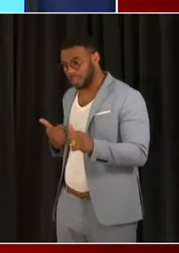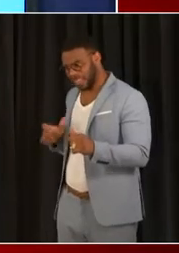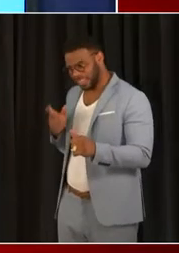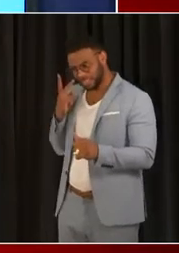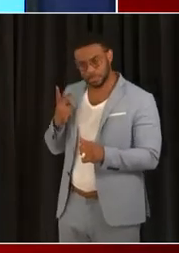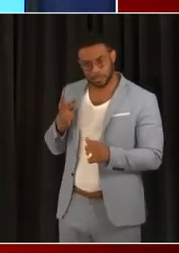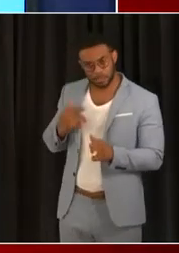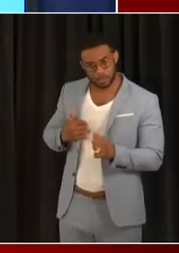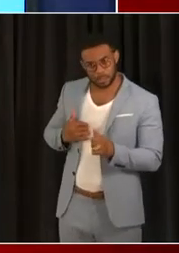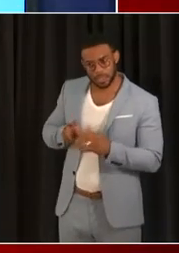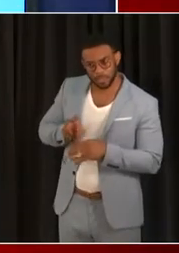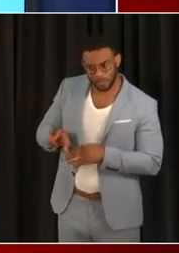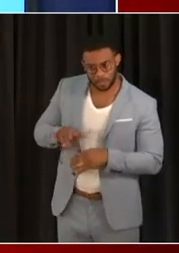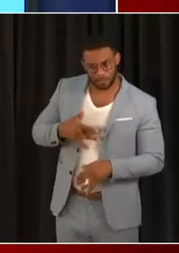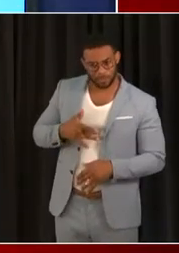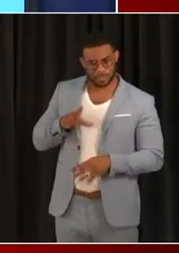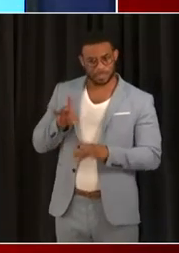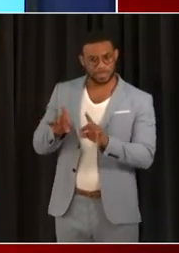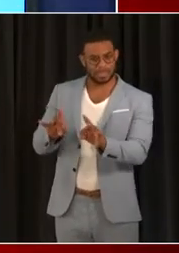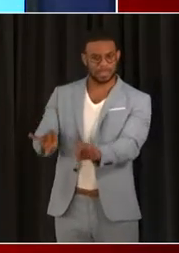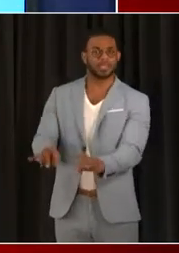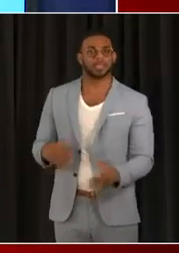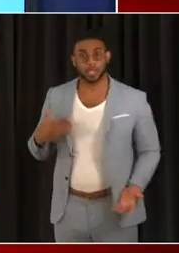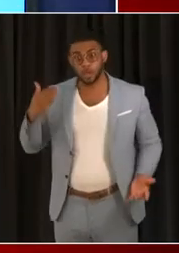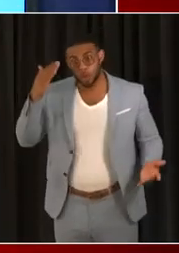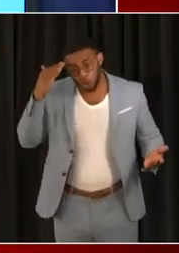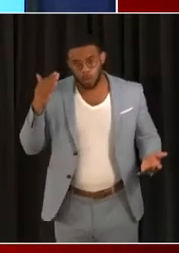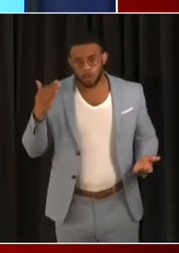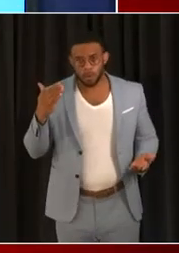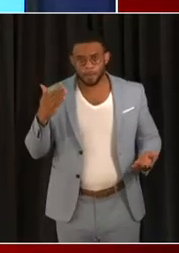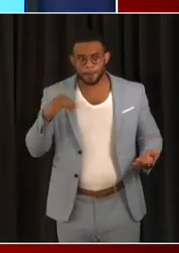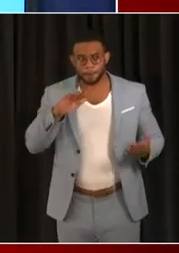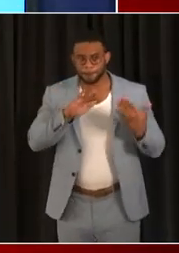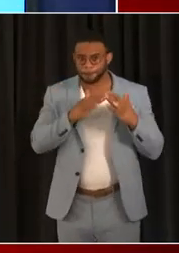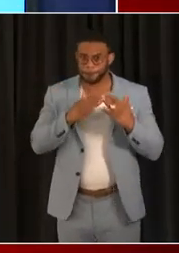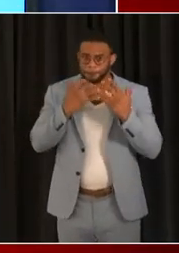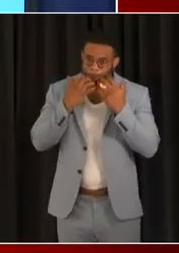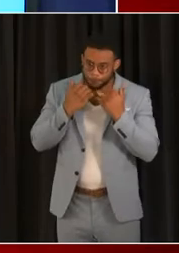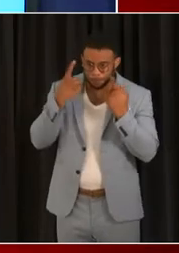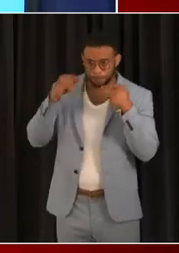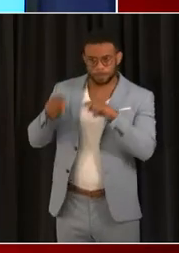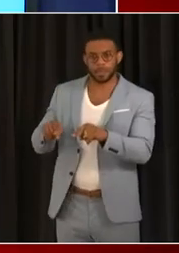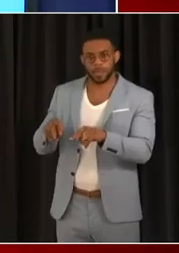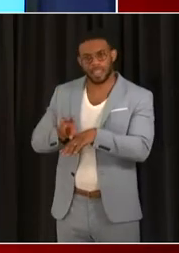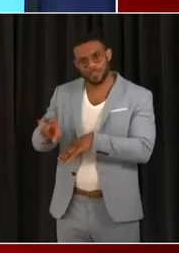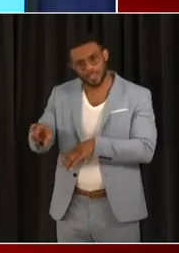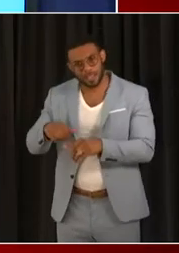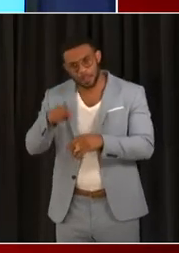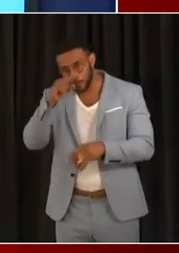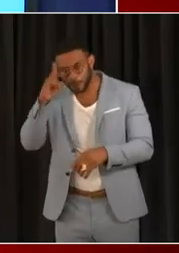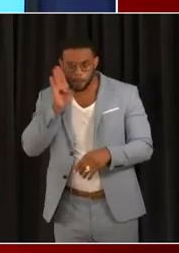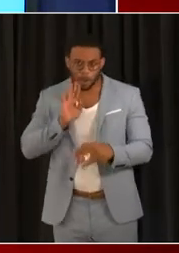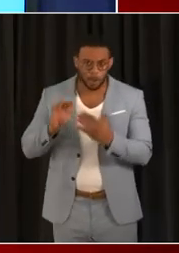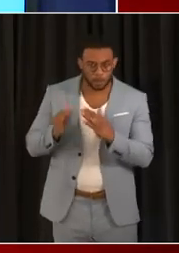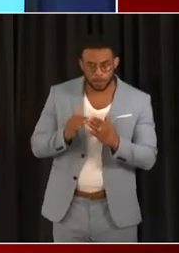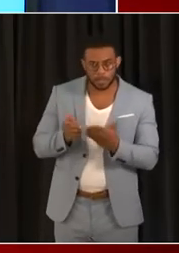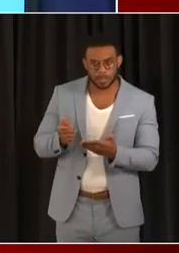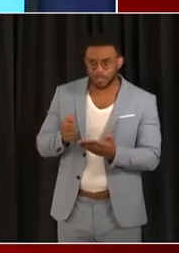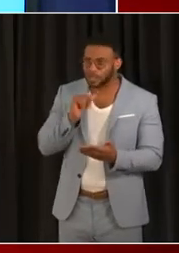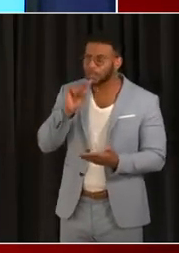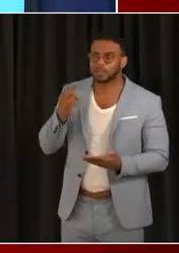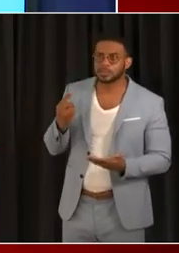need to see that investment and be able to feel and touch it and know that the city is thinking about them. Investing in Black and brown